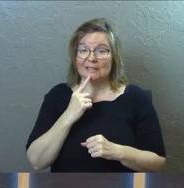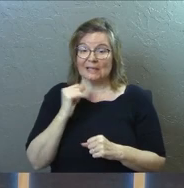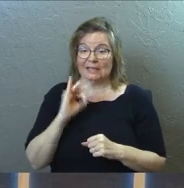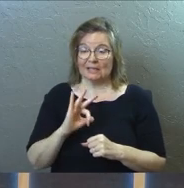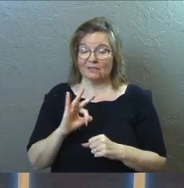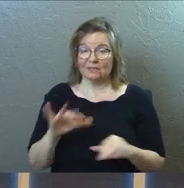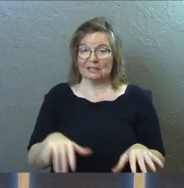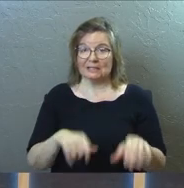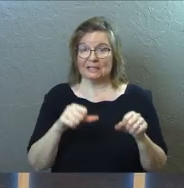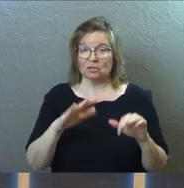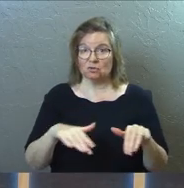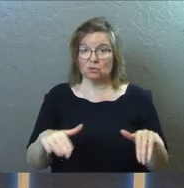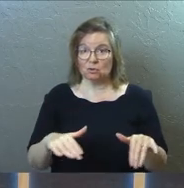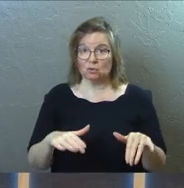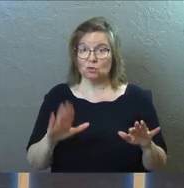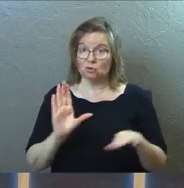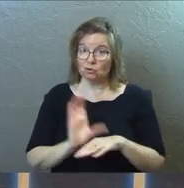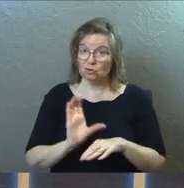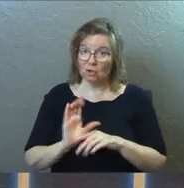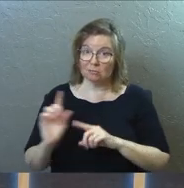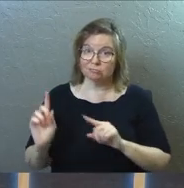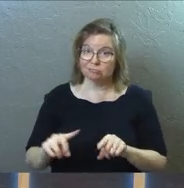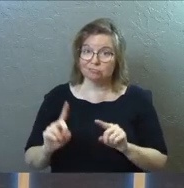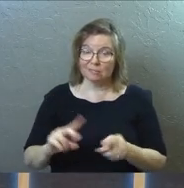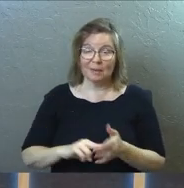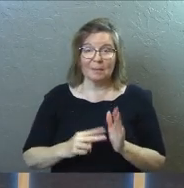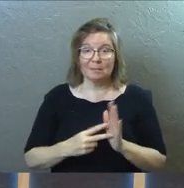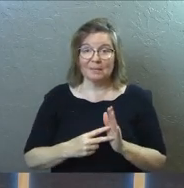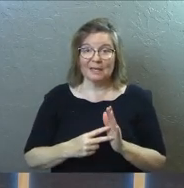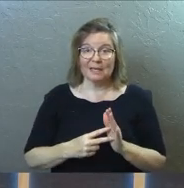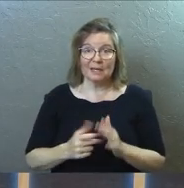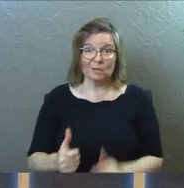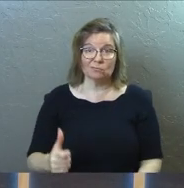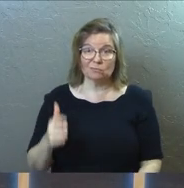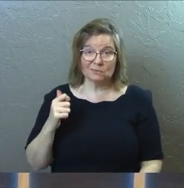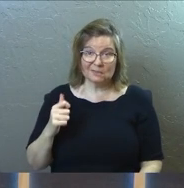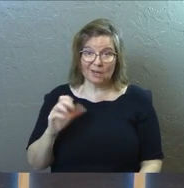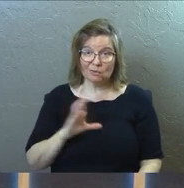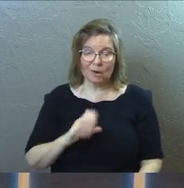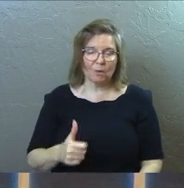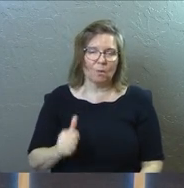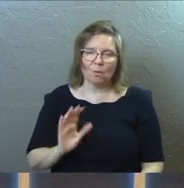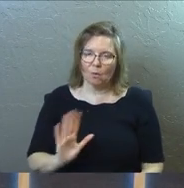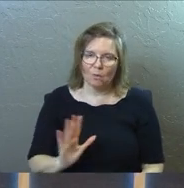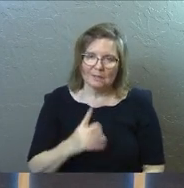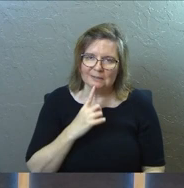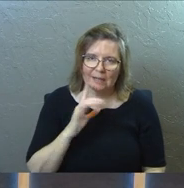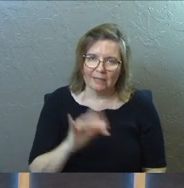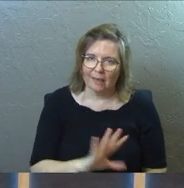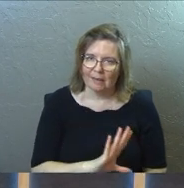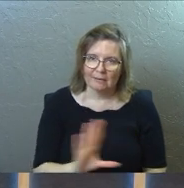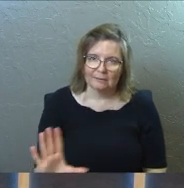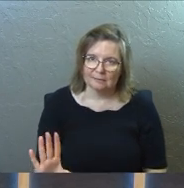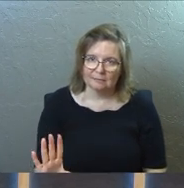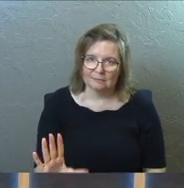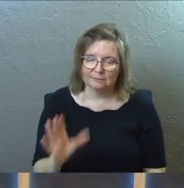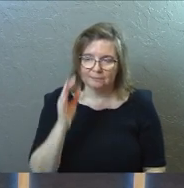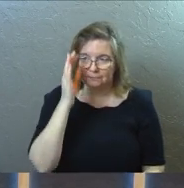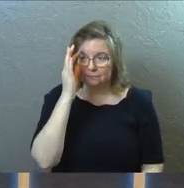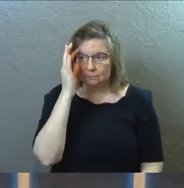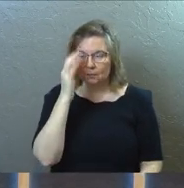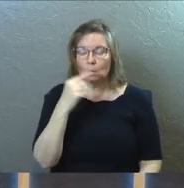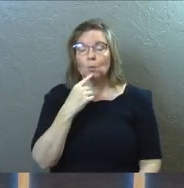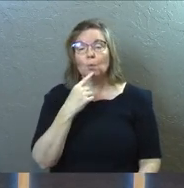that if you take your children to Sunday school, they'll never reject Christ. That's not what that is saying. What